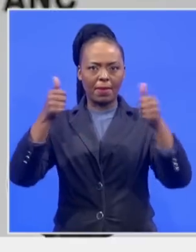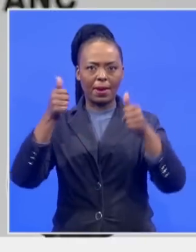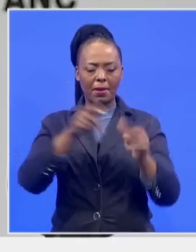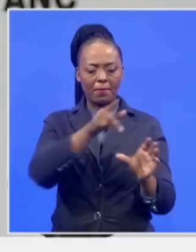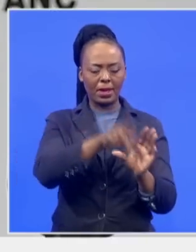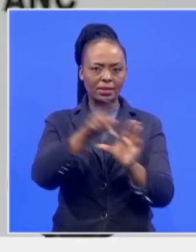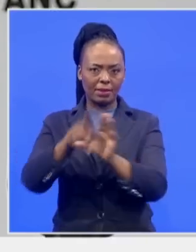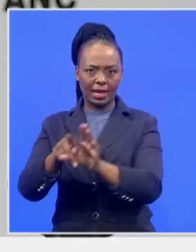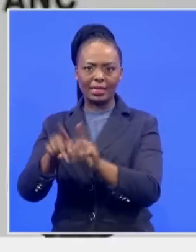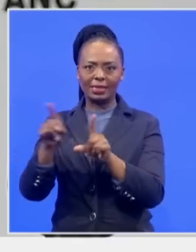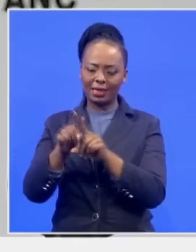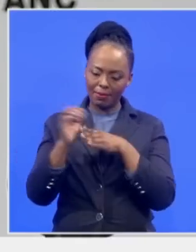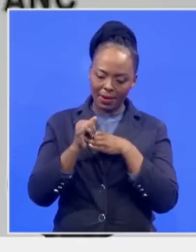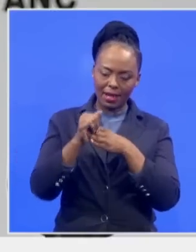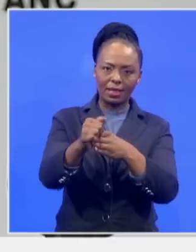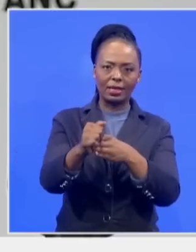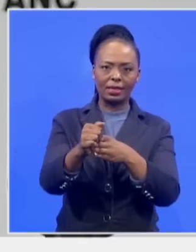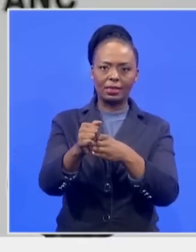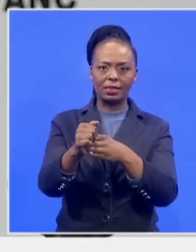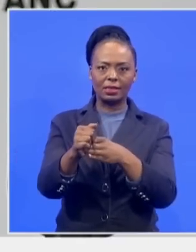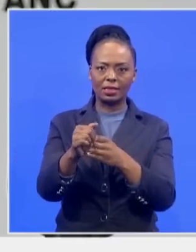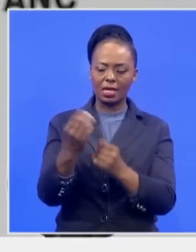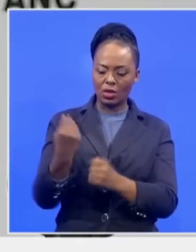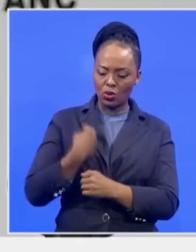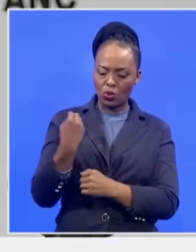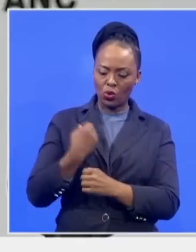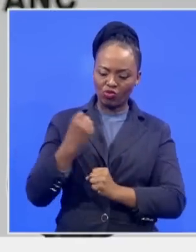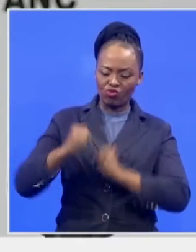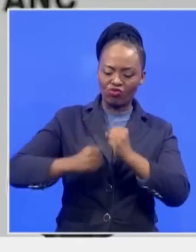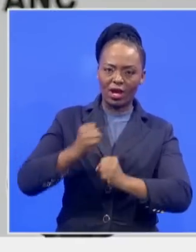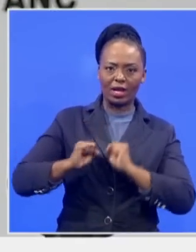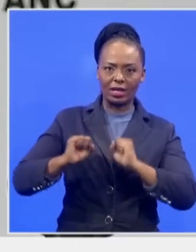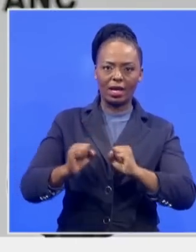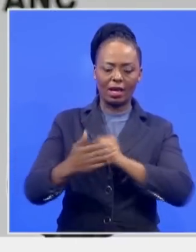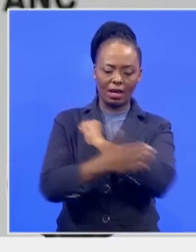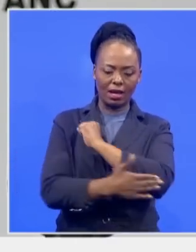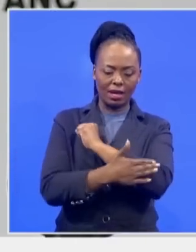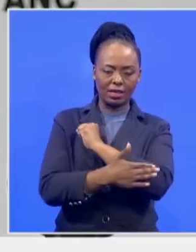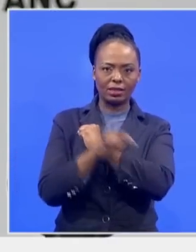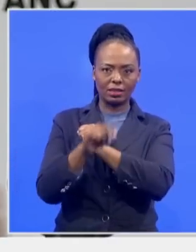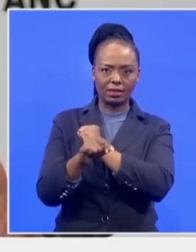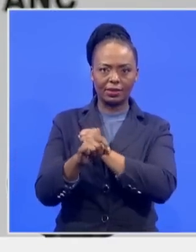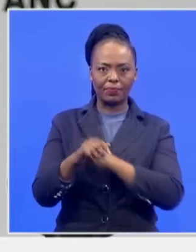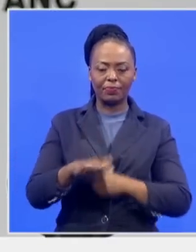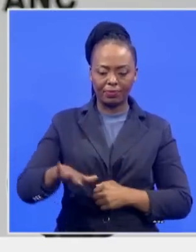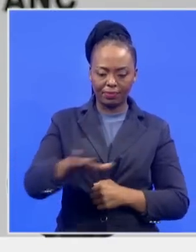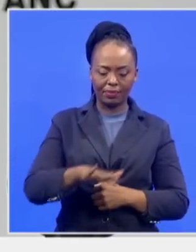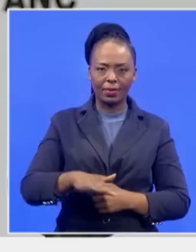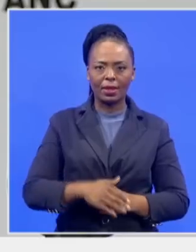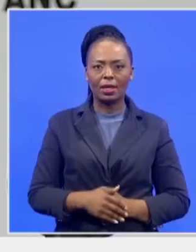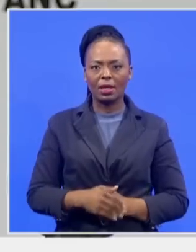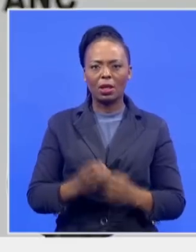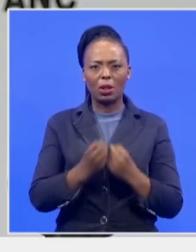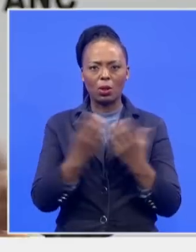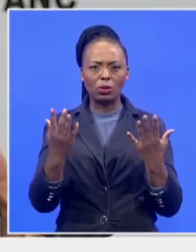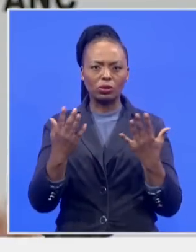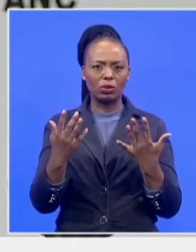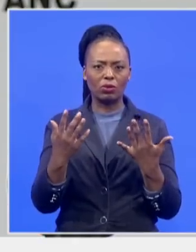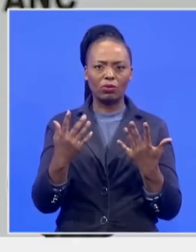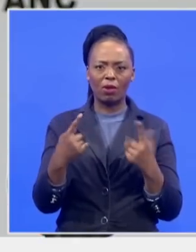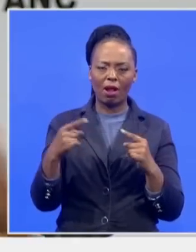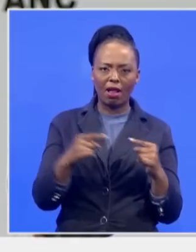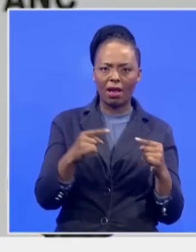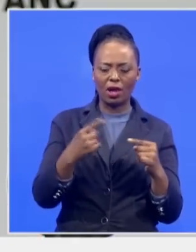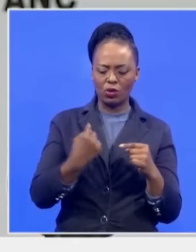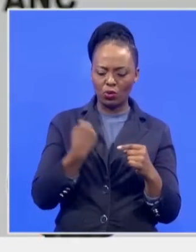discourse, that lead the youth struggles in the country. There is a discourse going on about youth